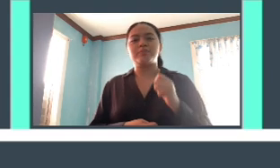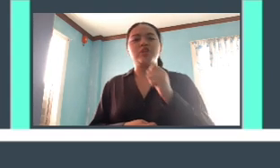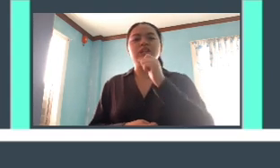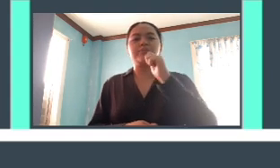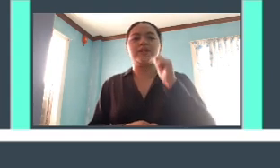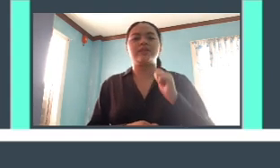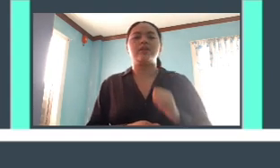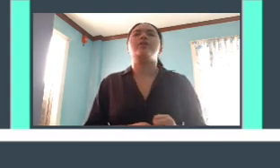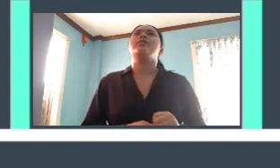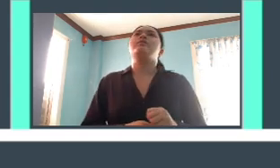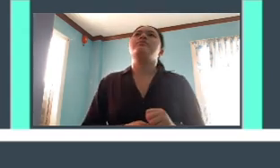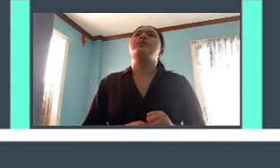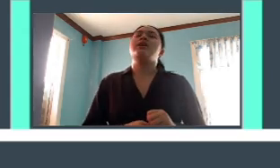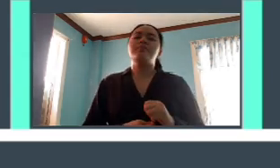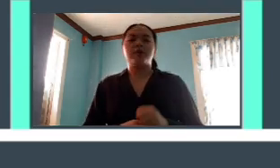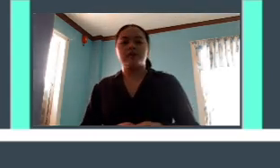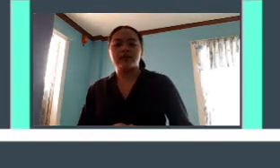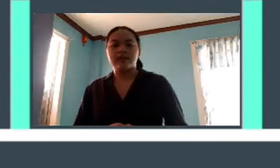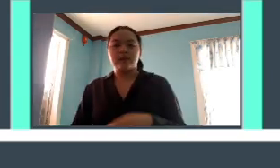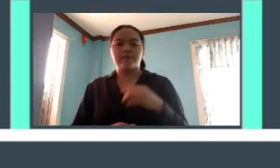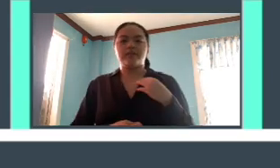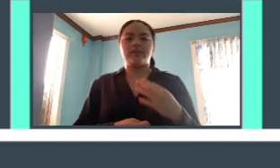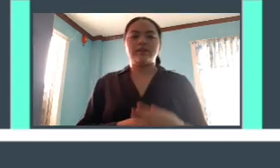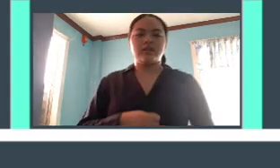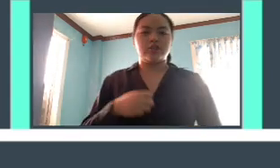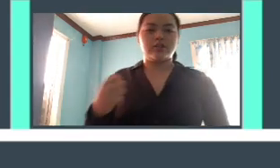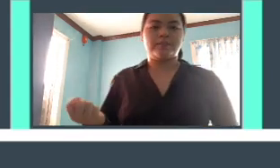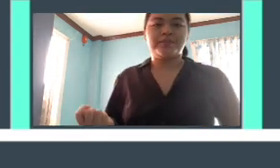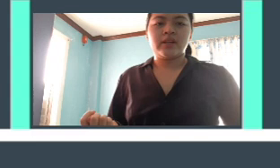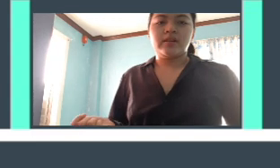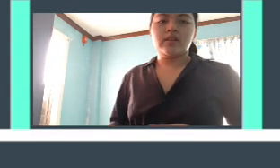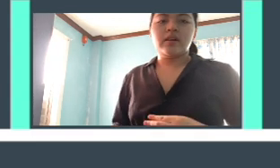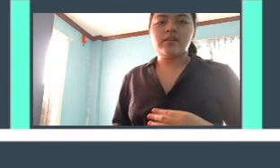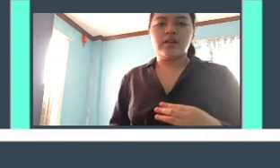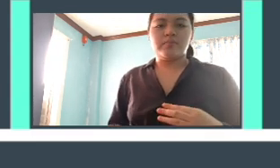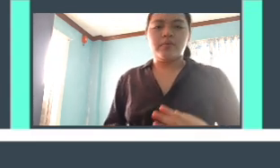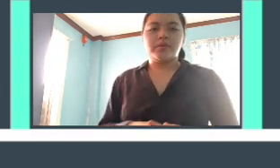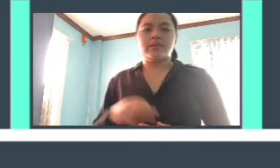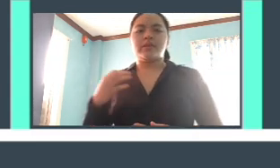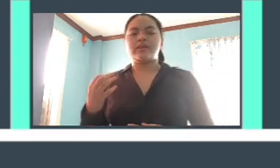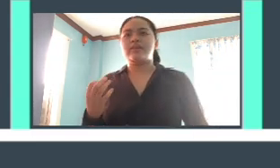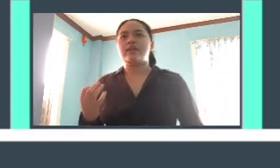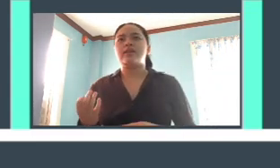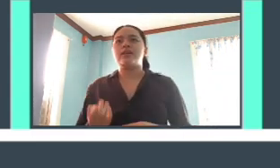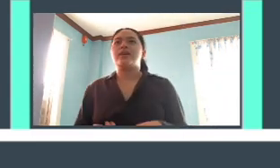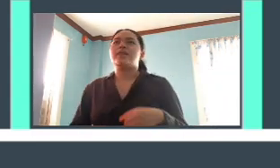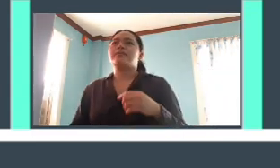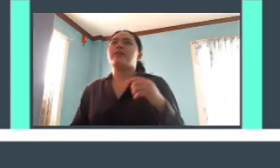insects, especially the bees, to enable the fertilization. They are important